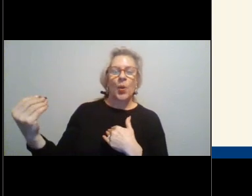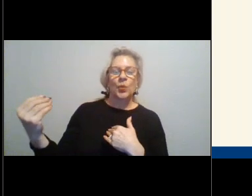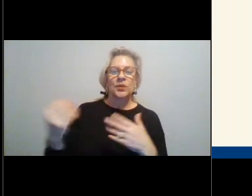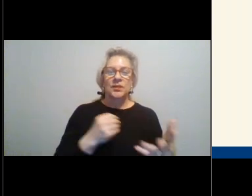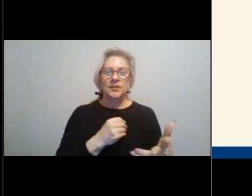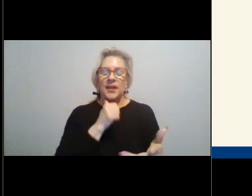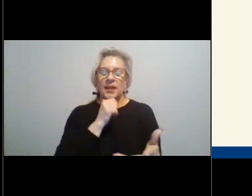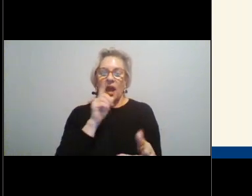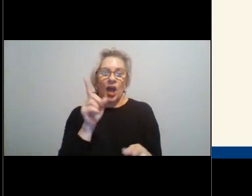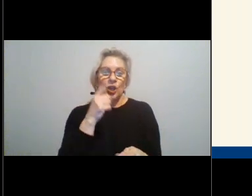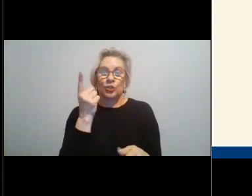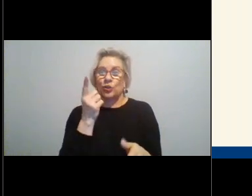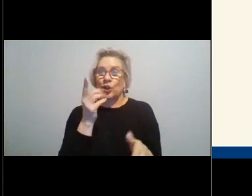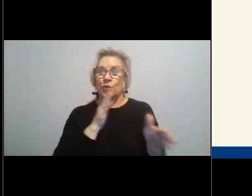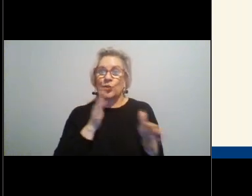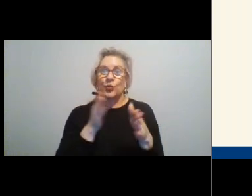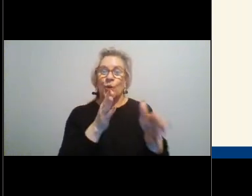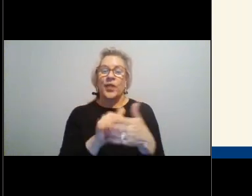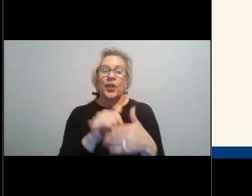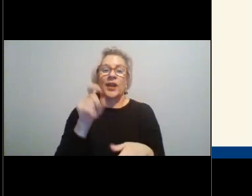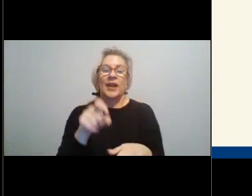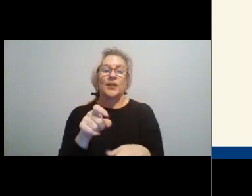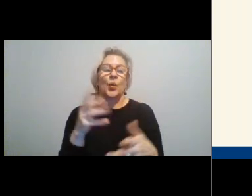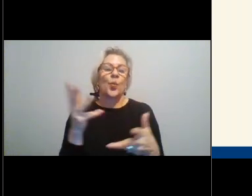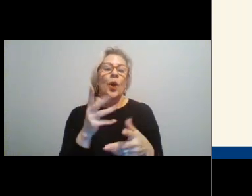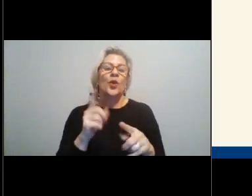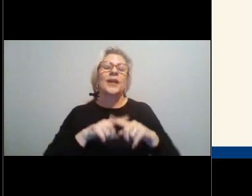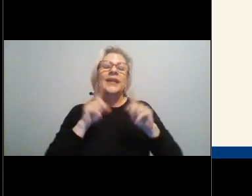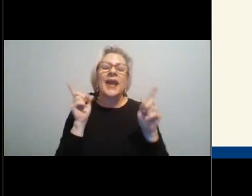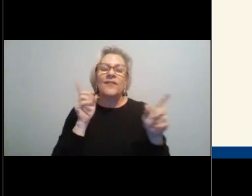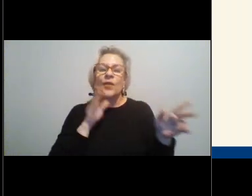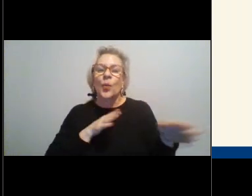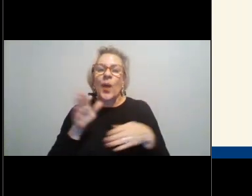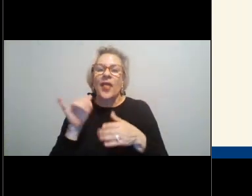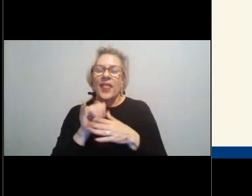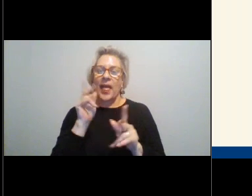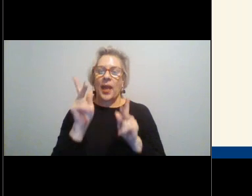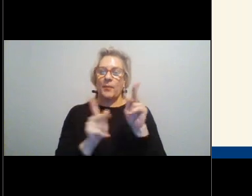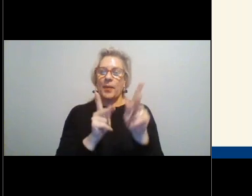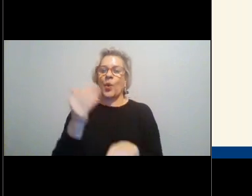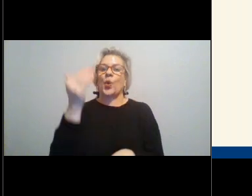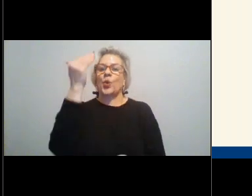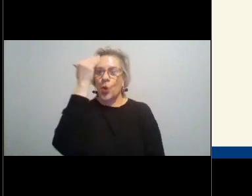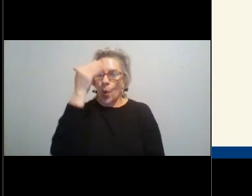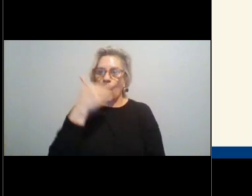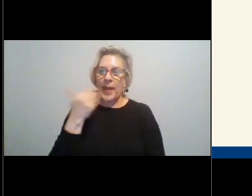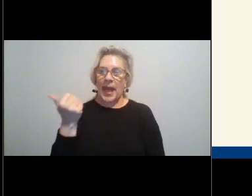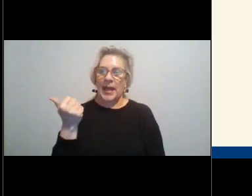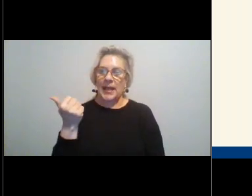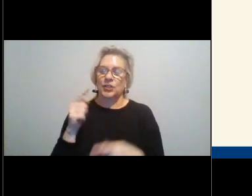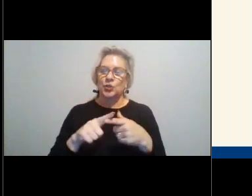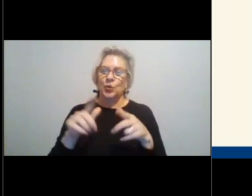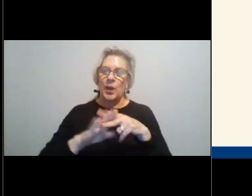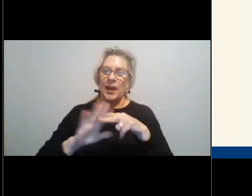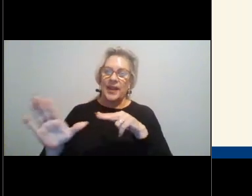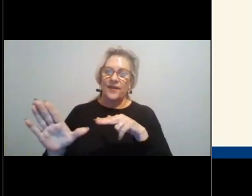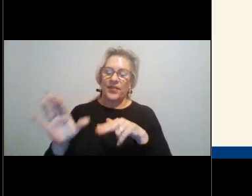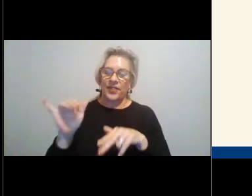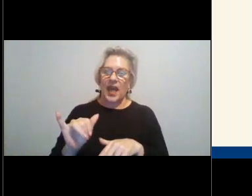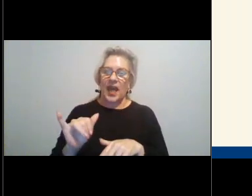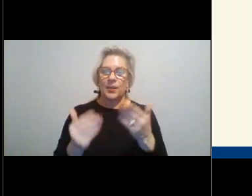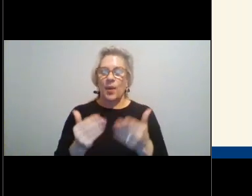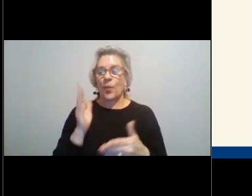just the routes that maybe necessarily we prescribe, but what are the routes that the public knows best to get out of there, and that's probably going to